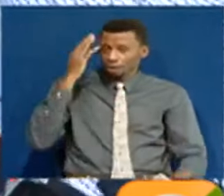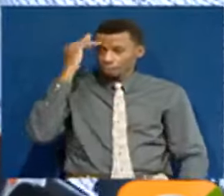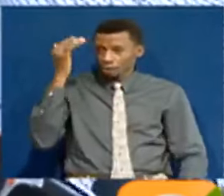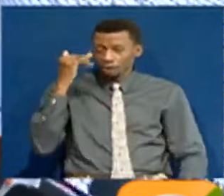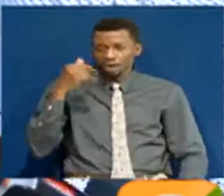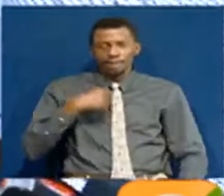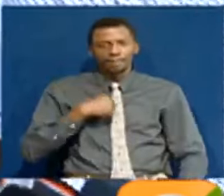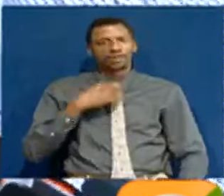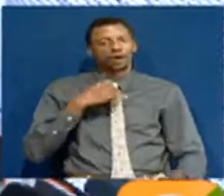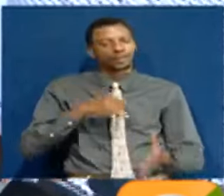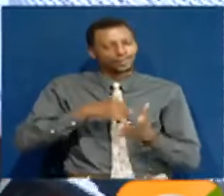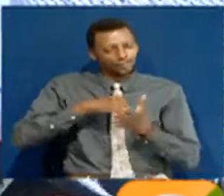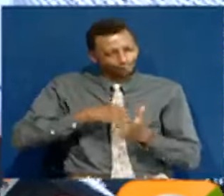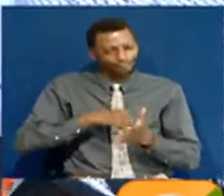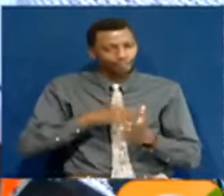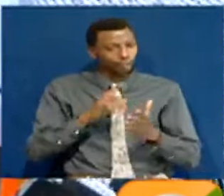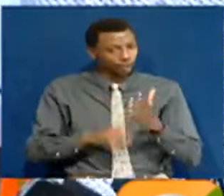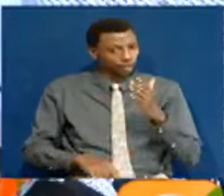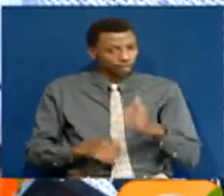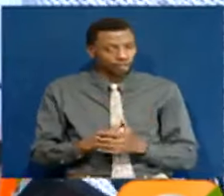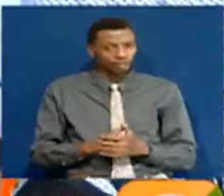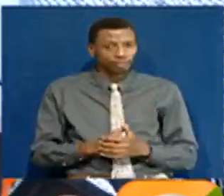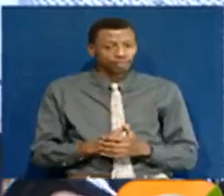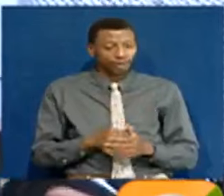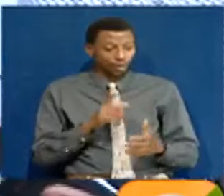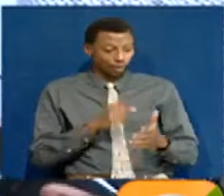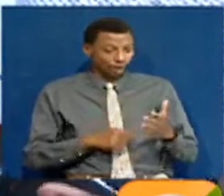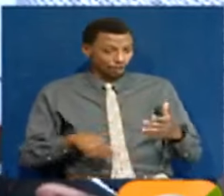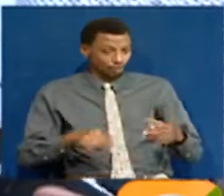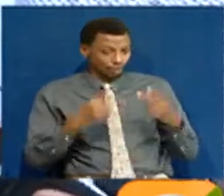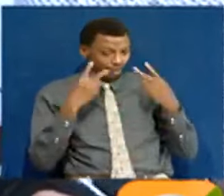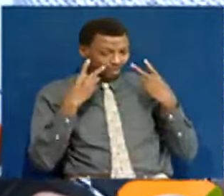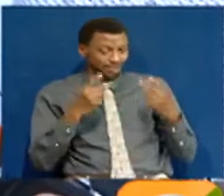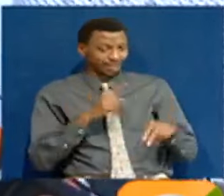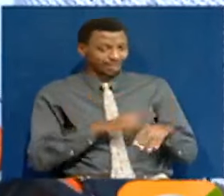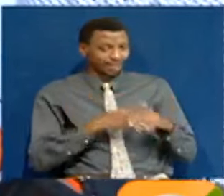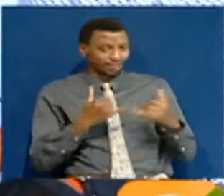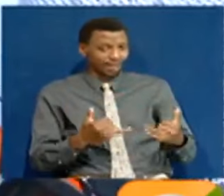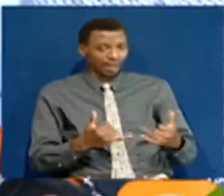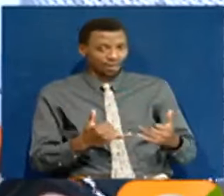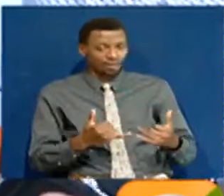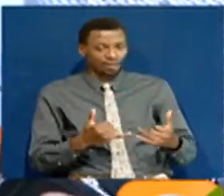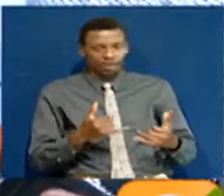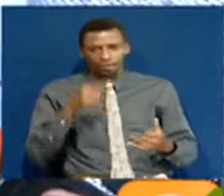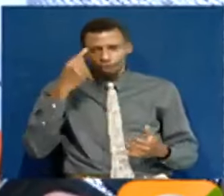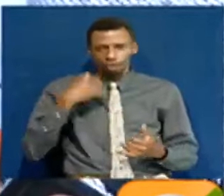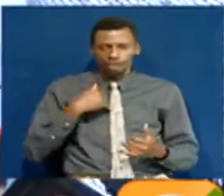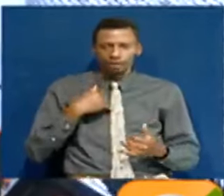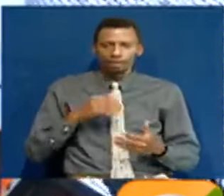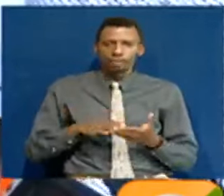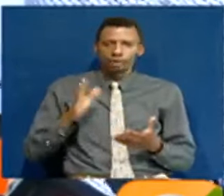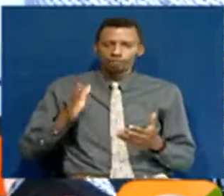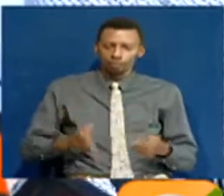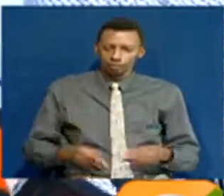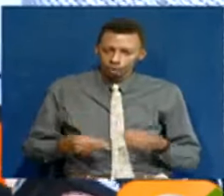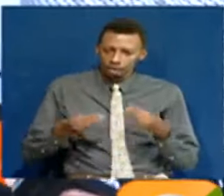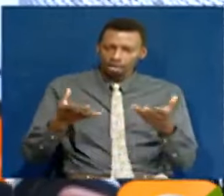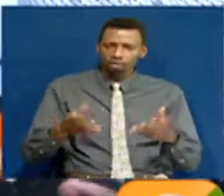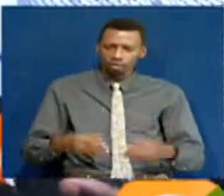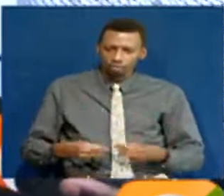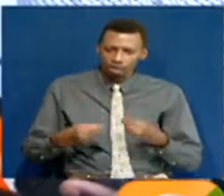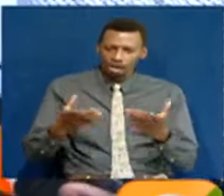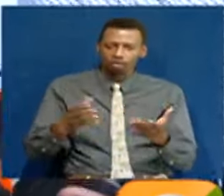to emphasize that whatever we are facing is because we are having more production, we are having more tea. And